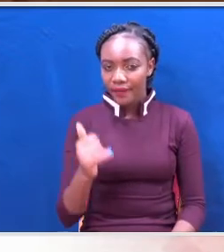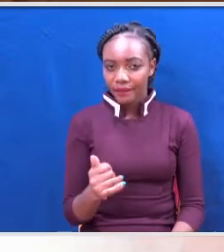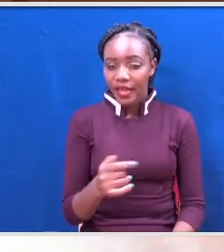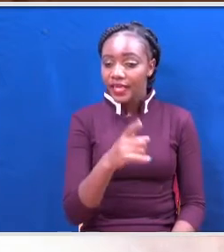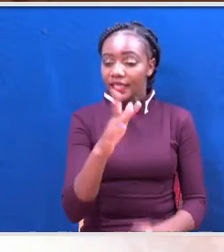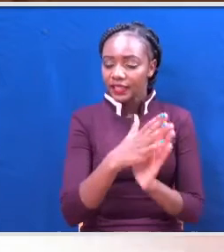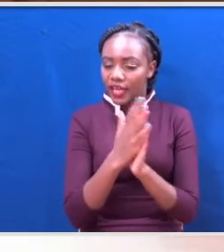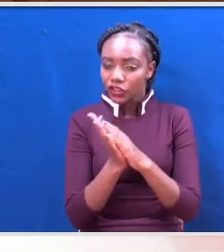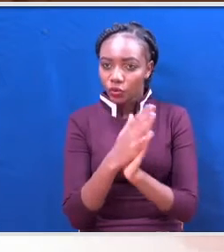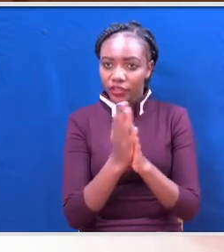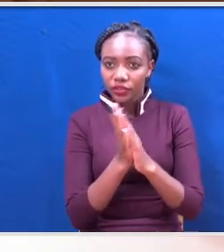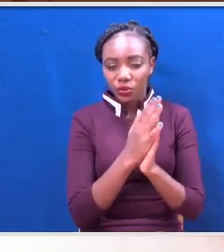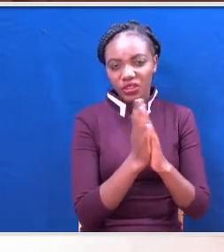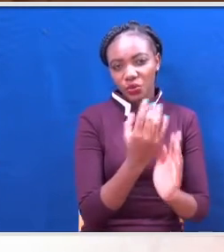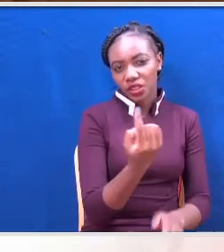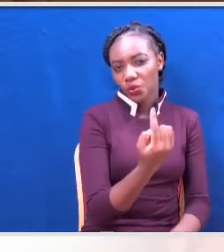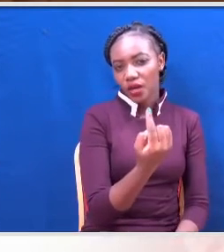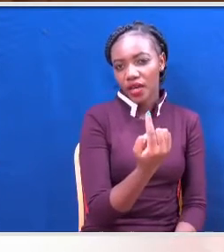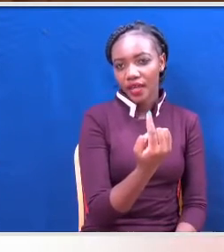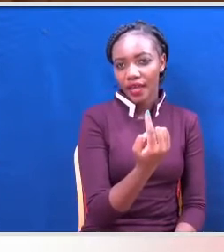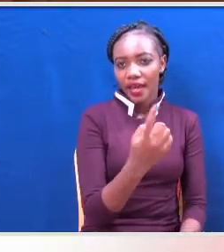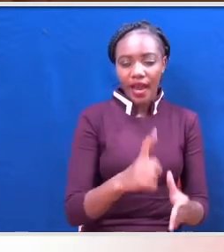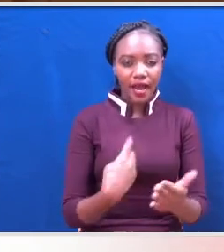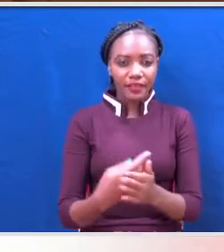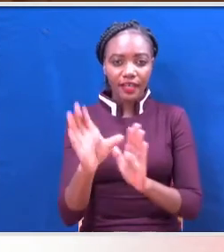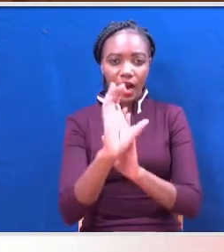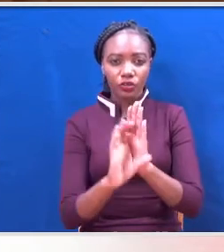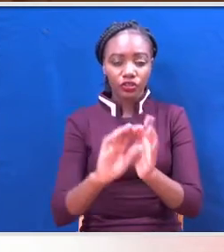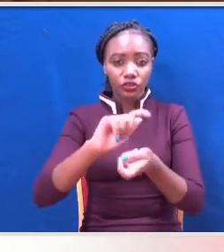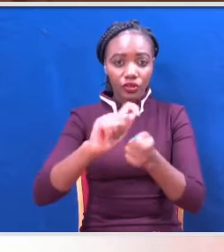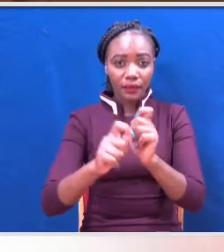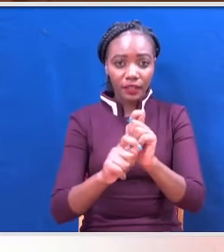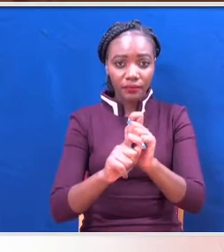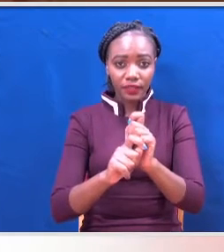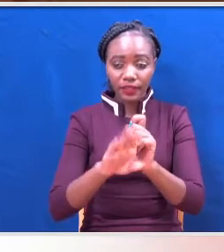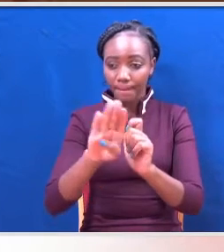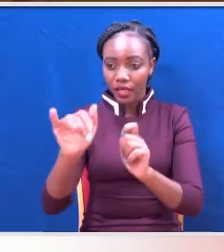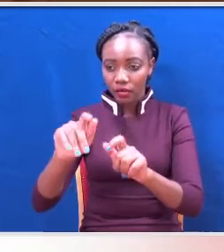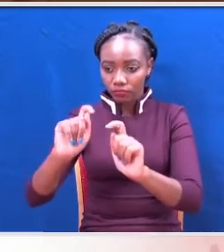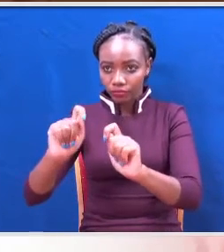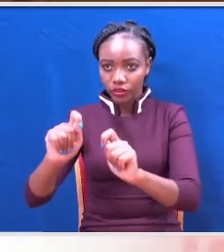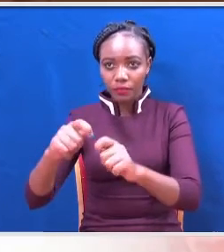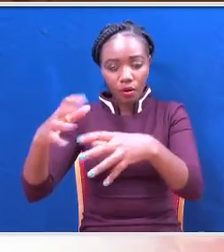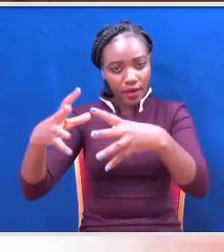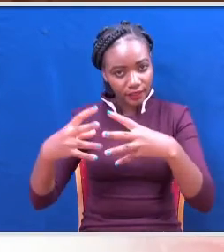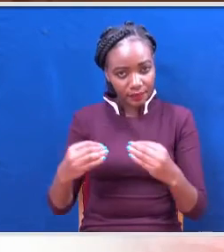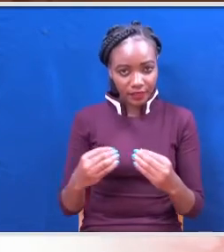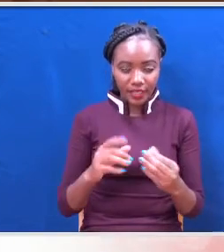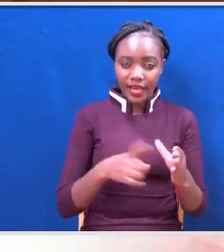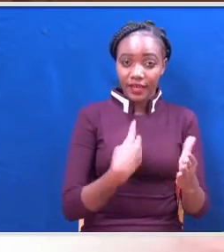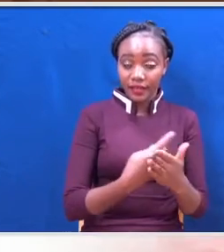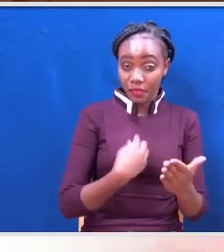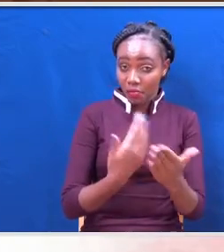only two approaches by which a constitutional amendment can be initiated. It is neither of